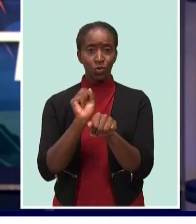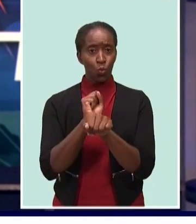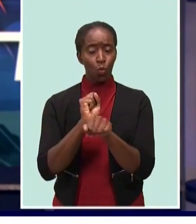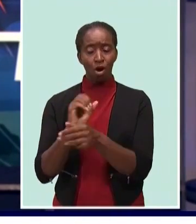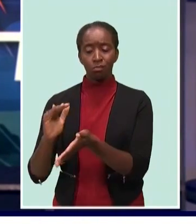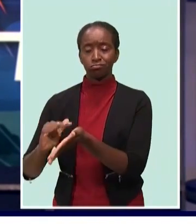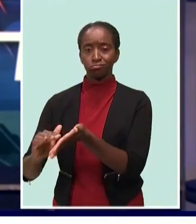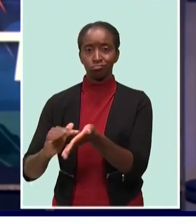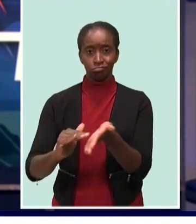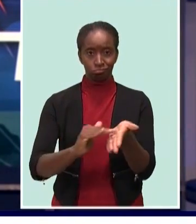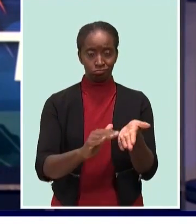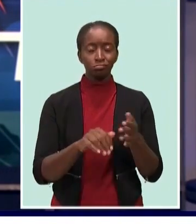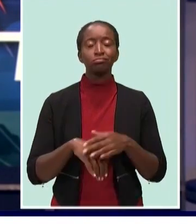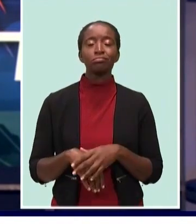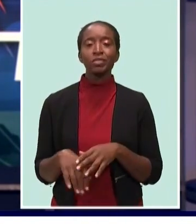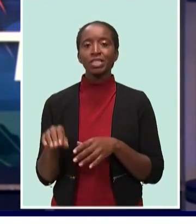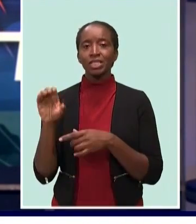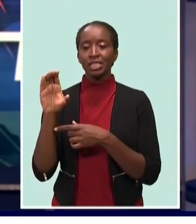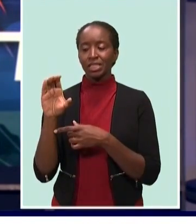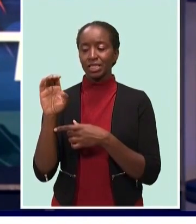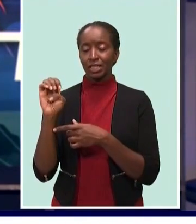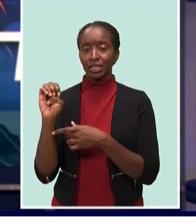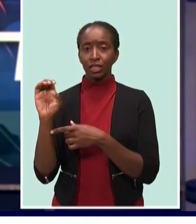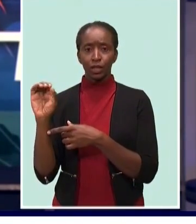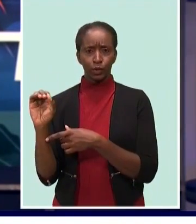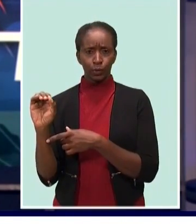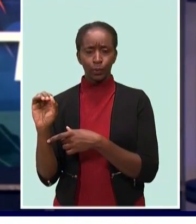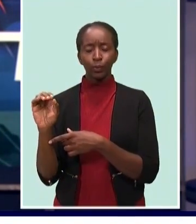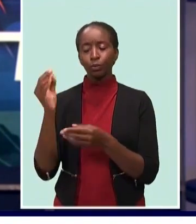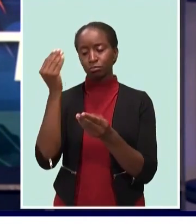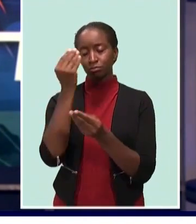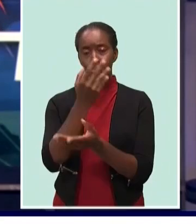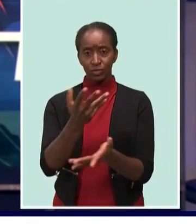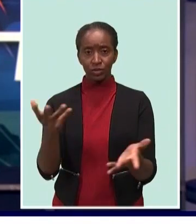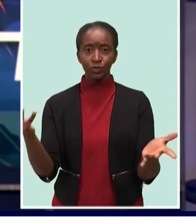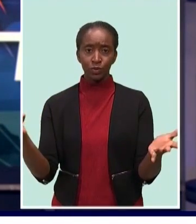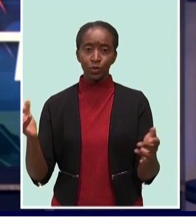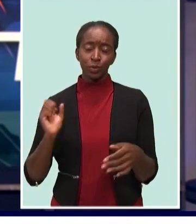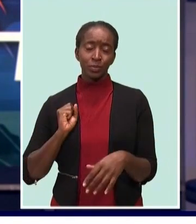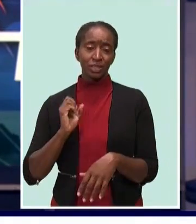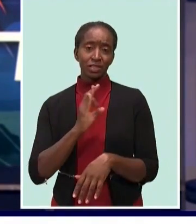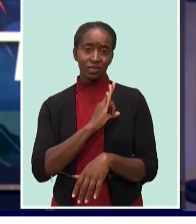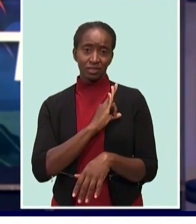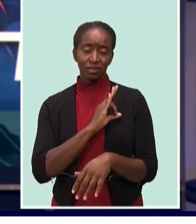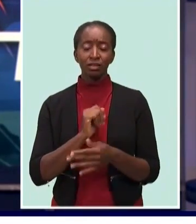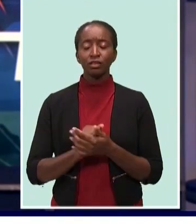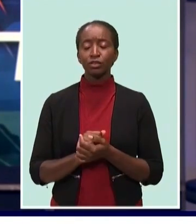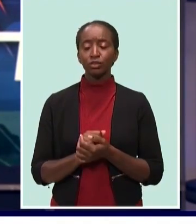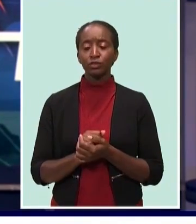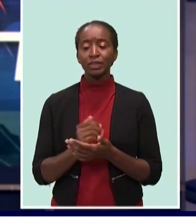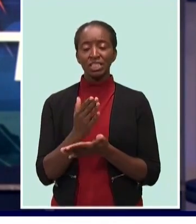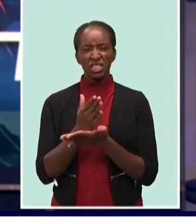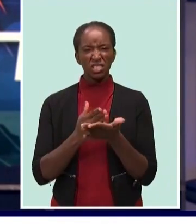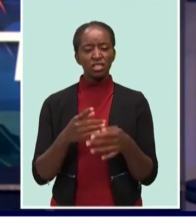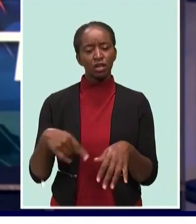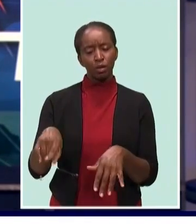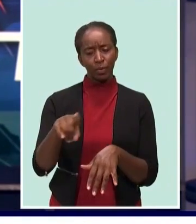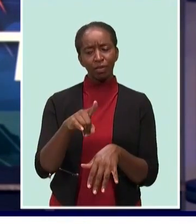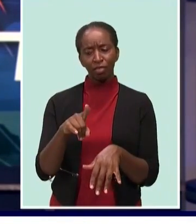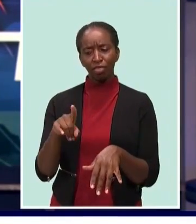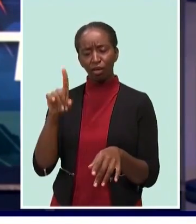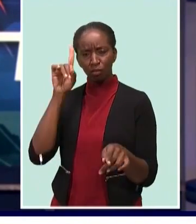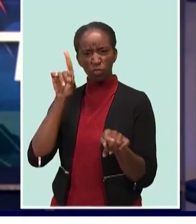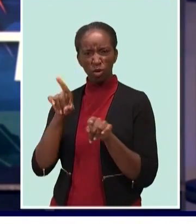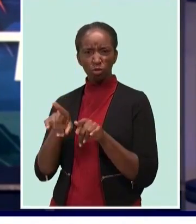memo from the Chief Executive Officer, Anthony Shaw, this evening informed staff that there were voluntary separations, contractual